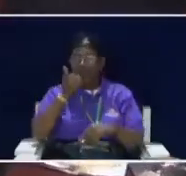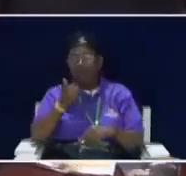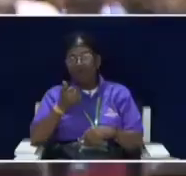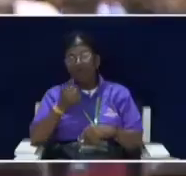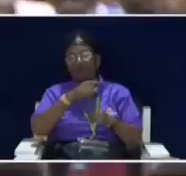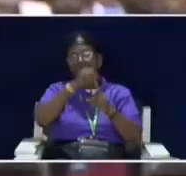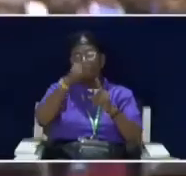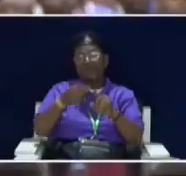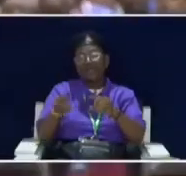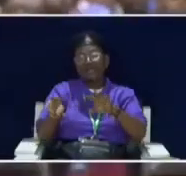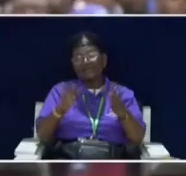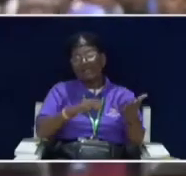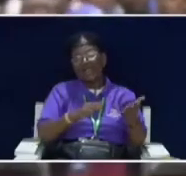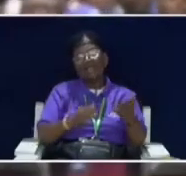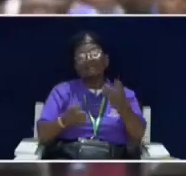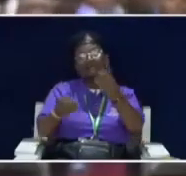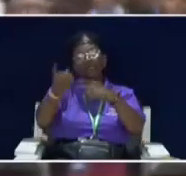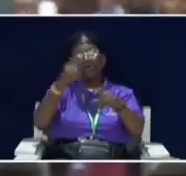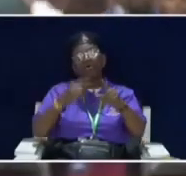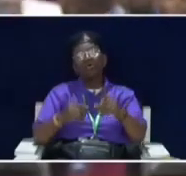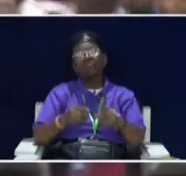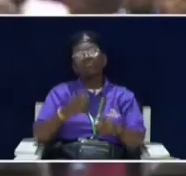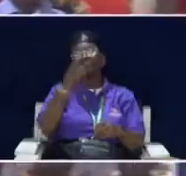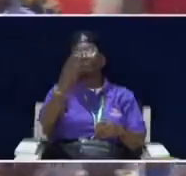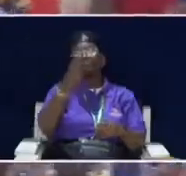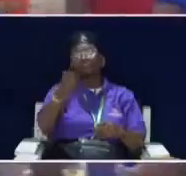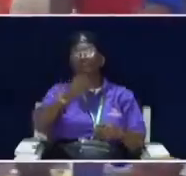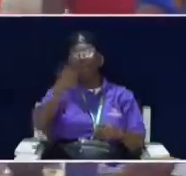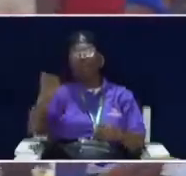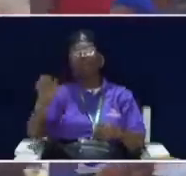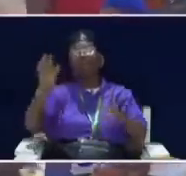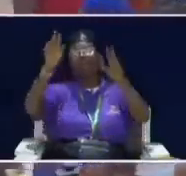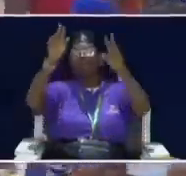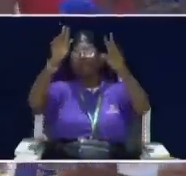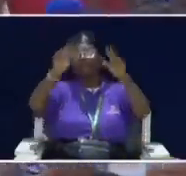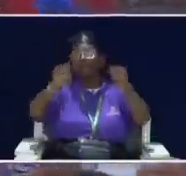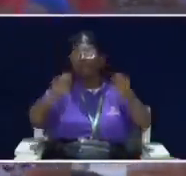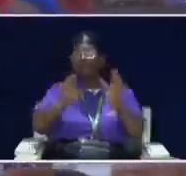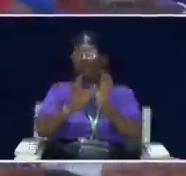when death comes knocking, you would say,